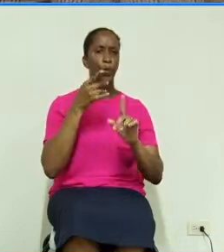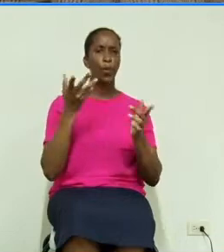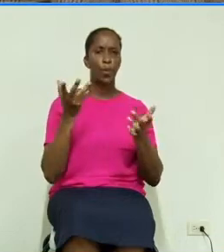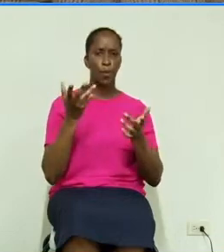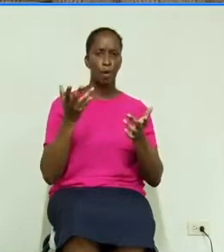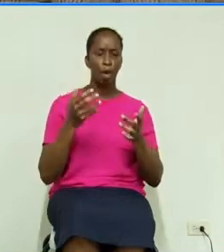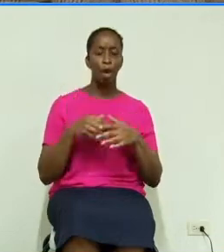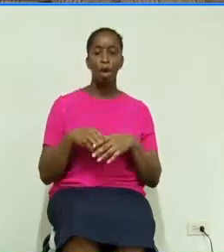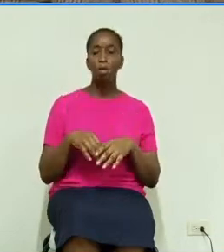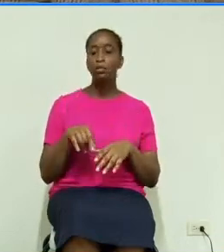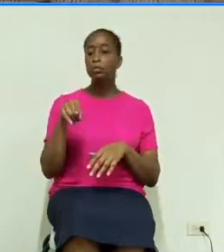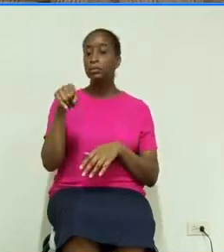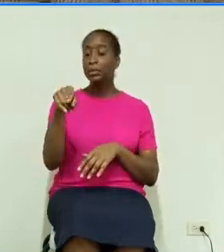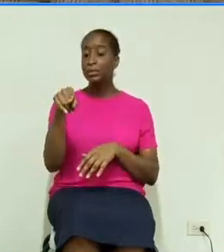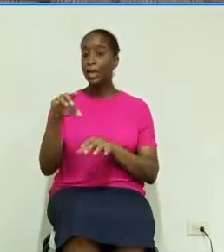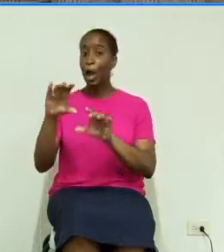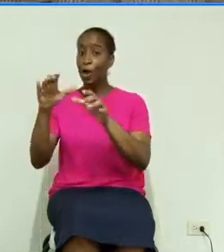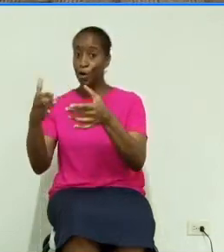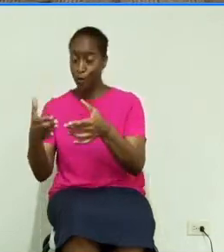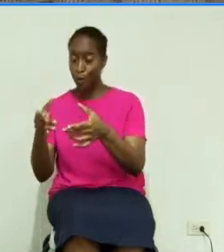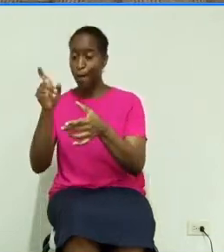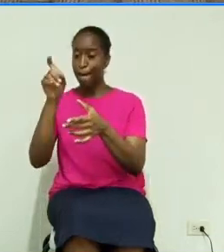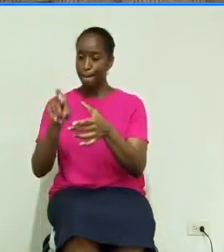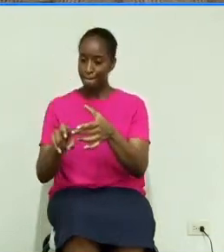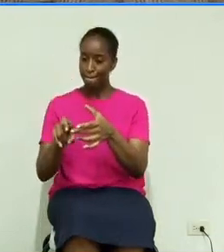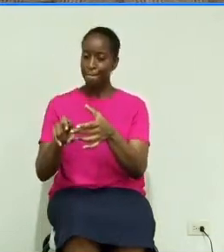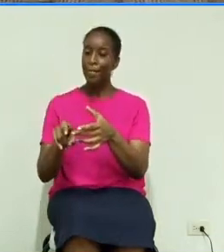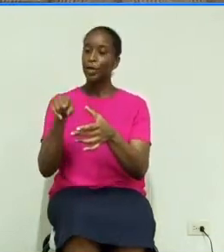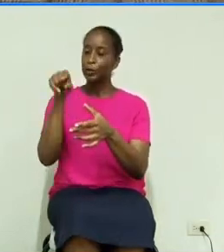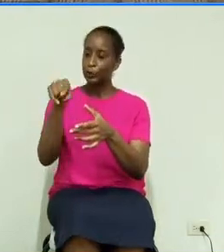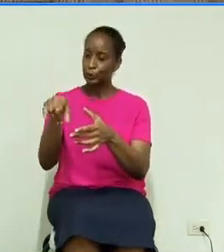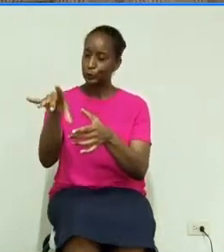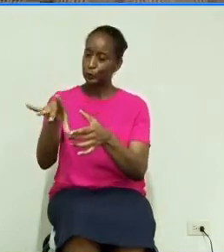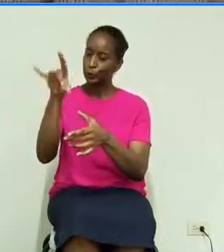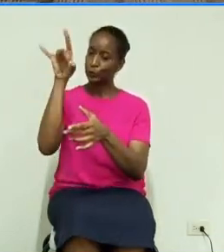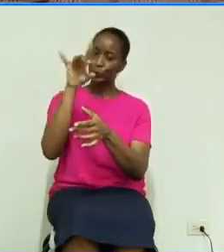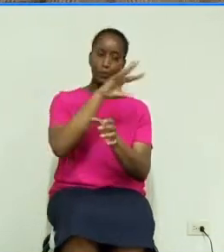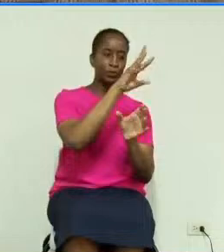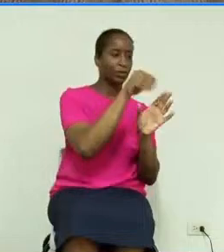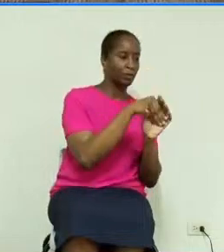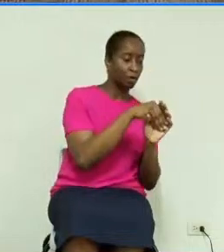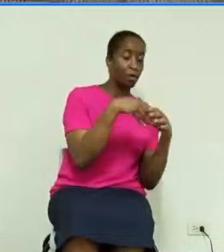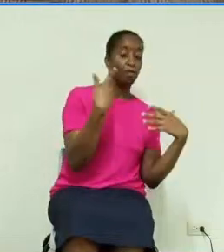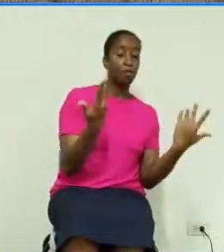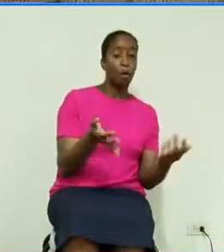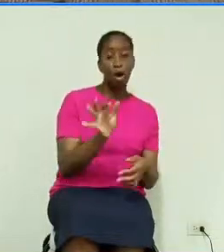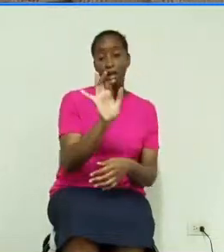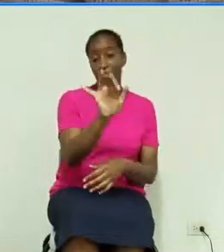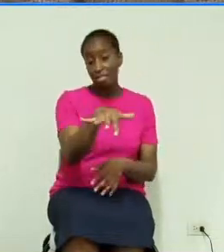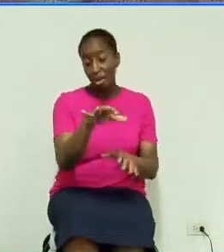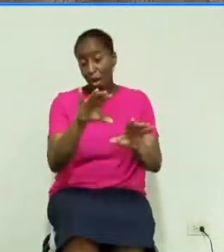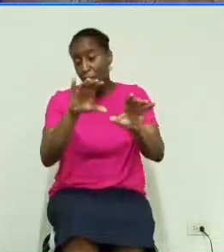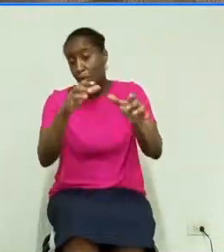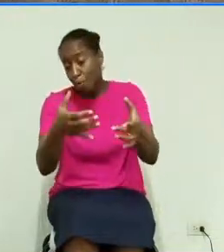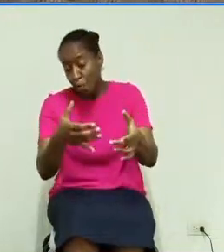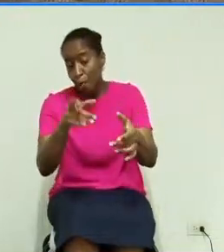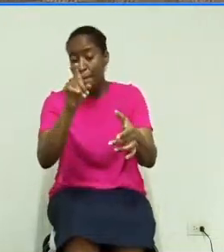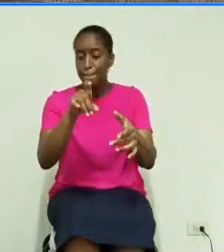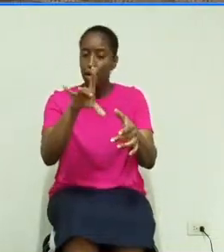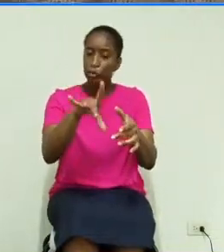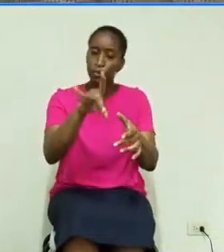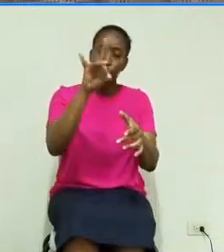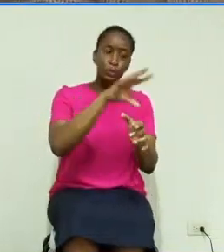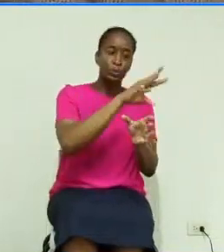any particular interest to be represented in the lower house. And then, because you have a